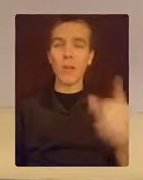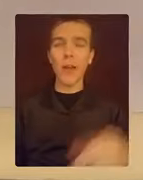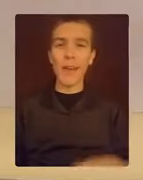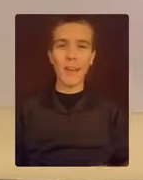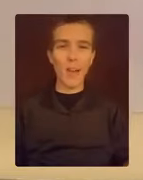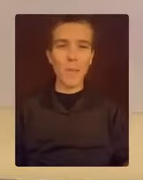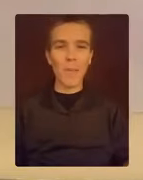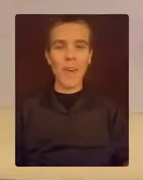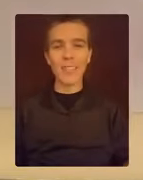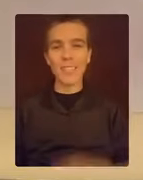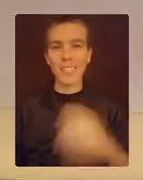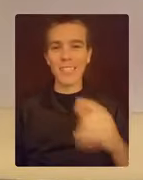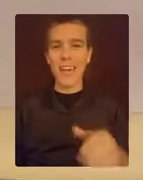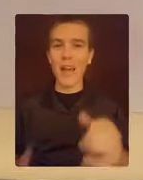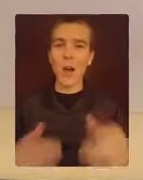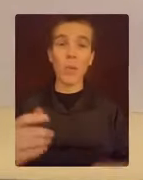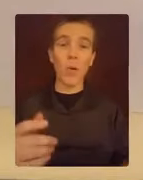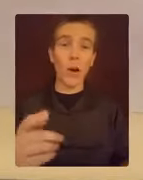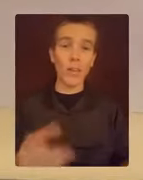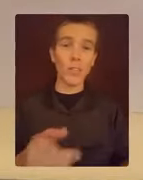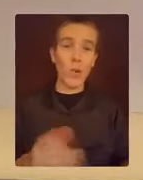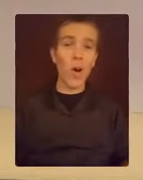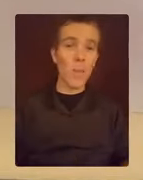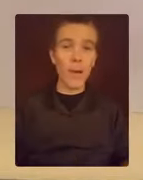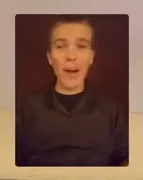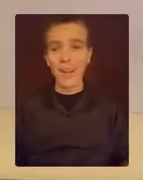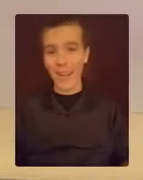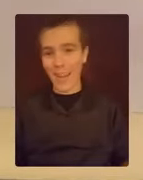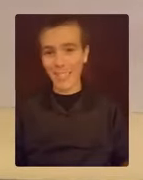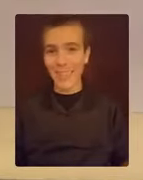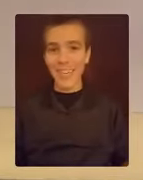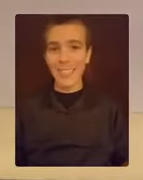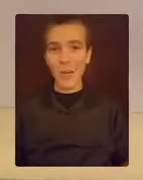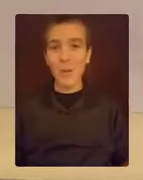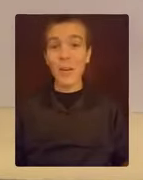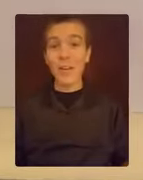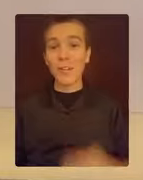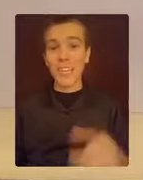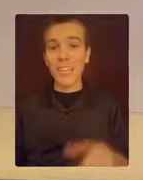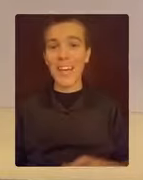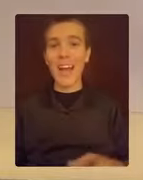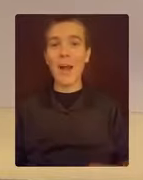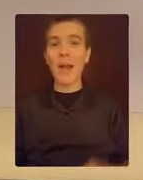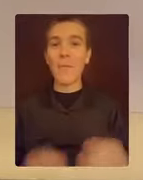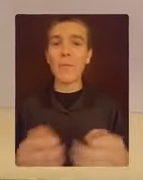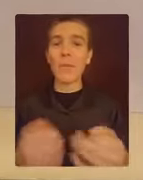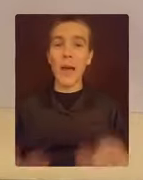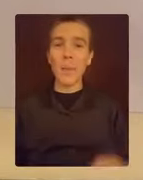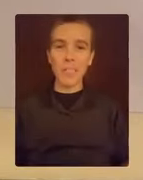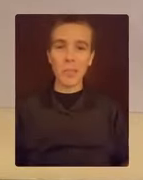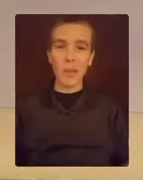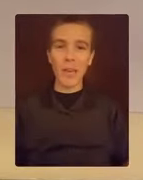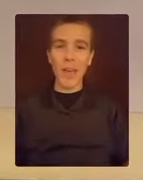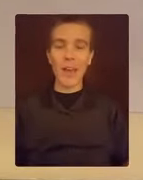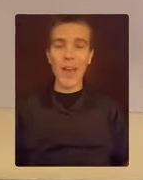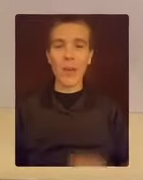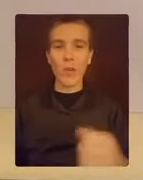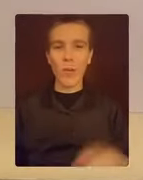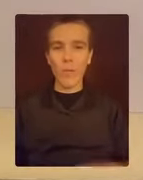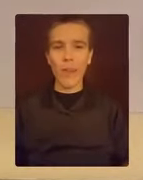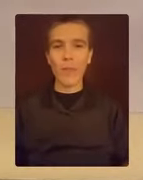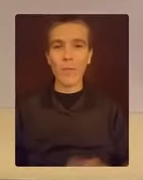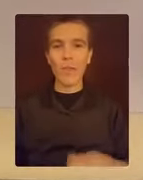is, go like it up. And that is the Sustainable Hustle Hard Podcast. So go check that out. And if you would like me to speak